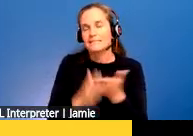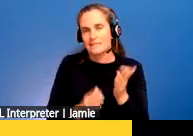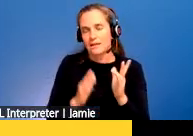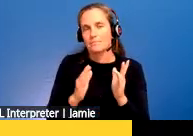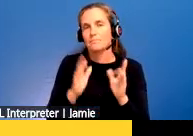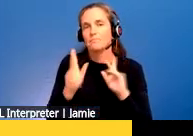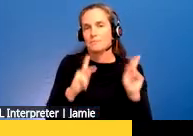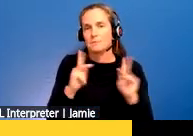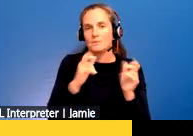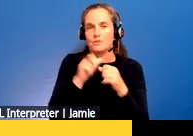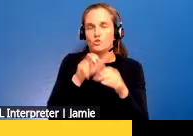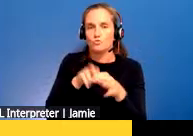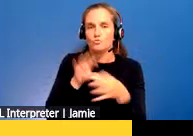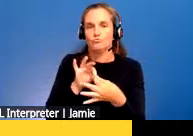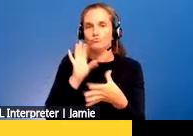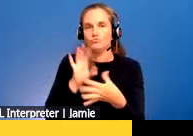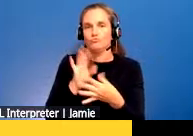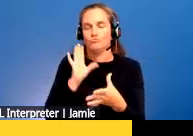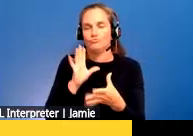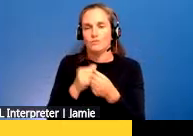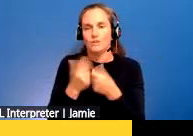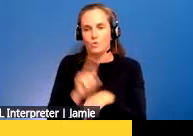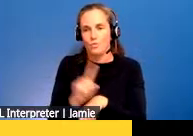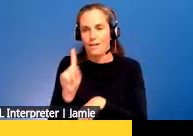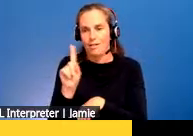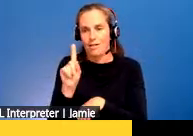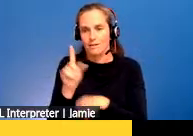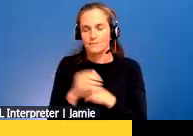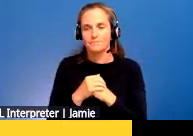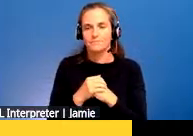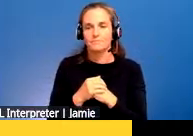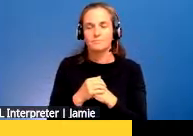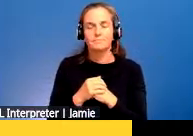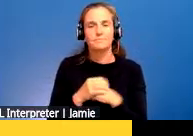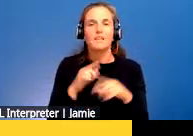o'clock. But we'll keep going to try to get some more questions answered.